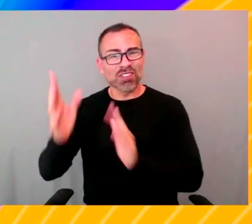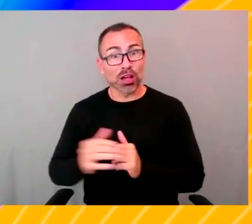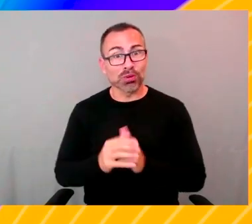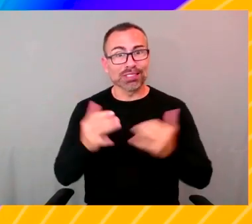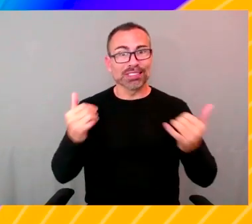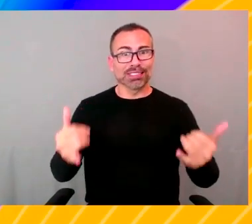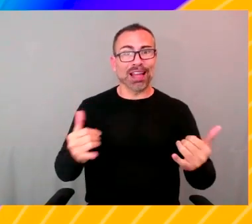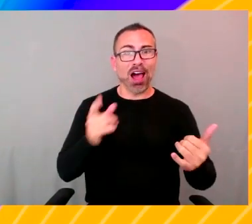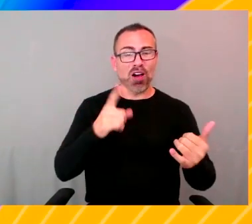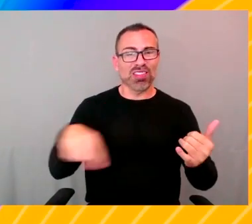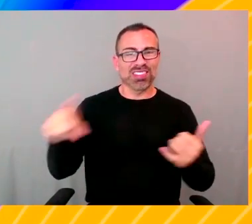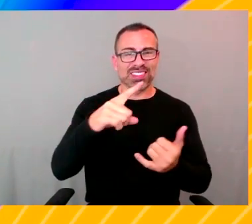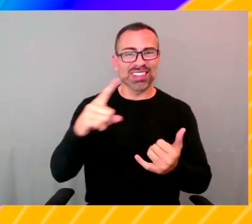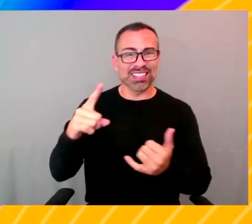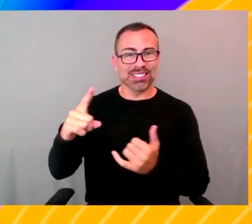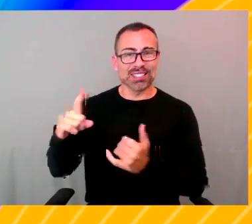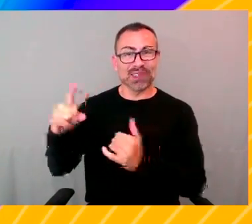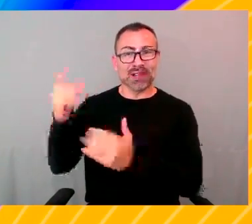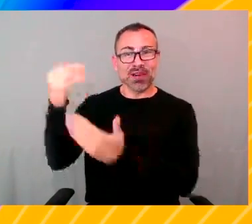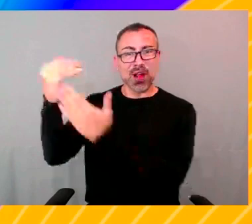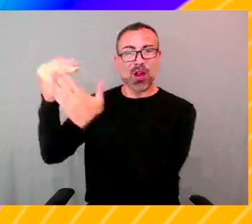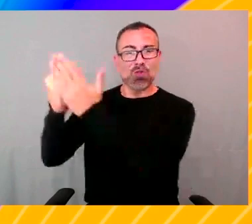business user has defined what they want.